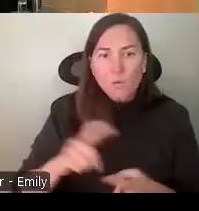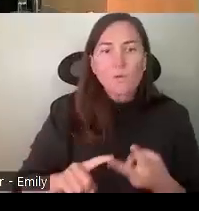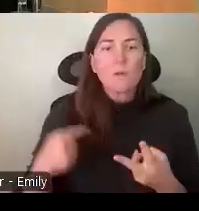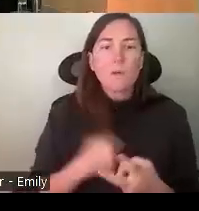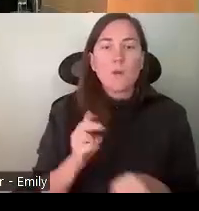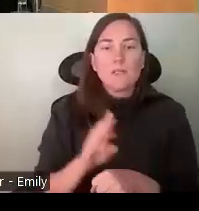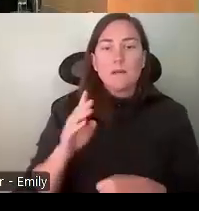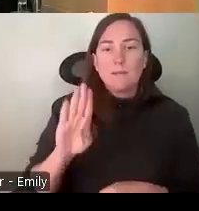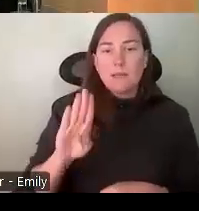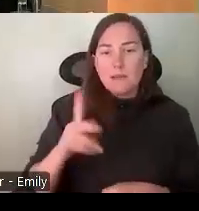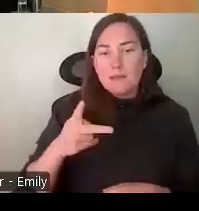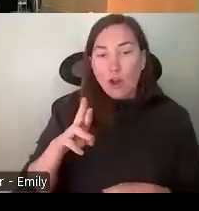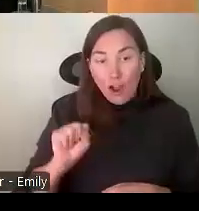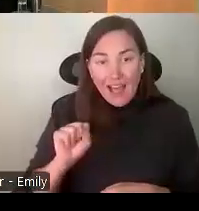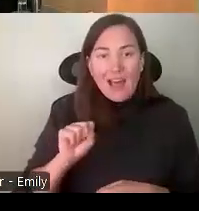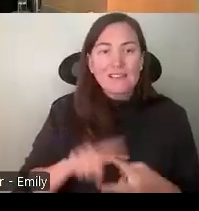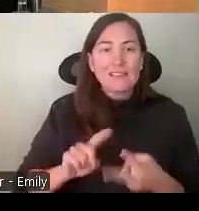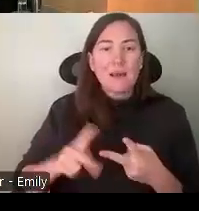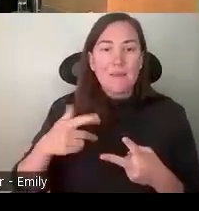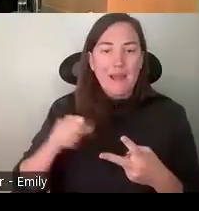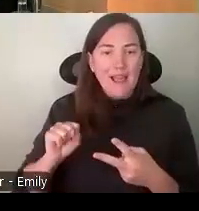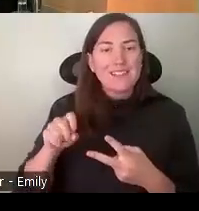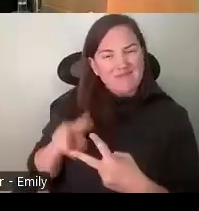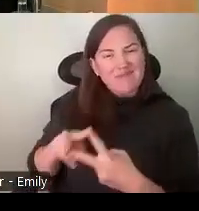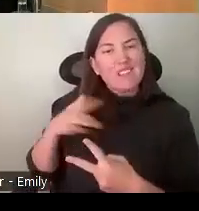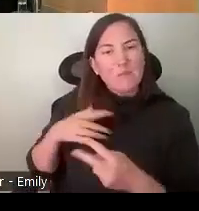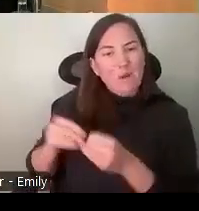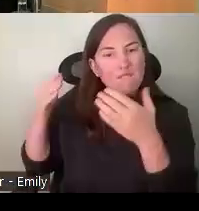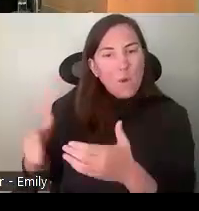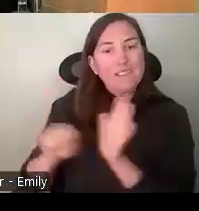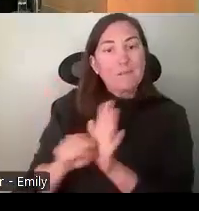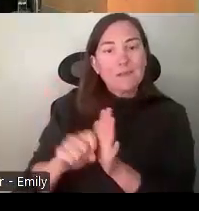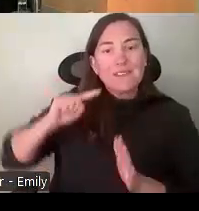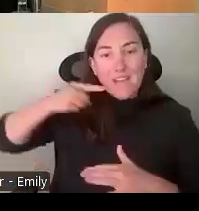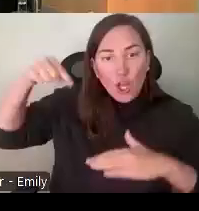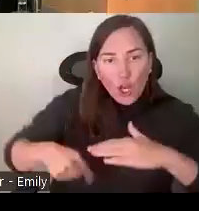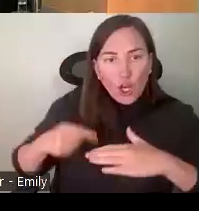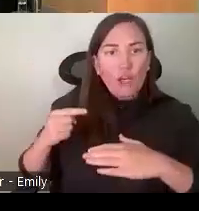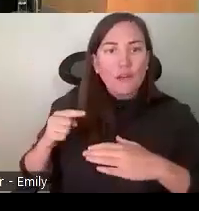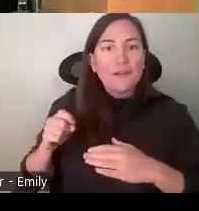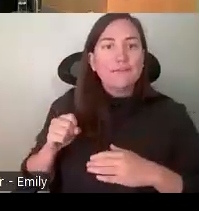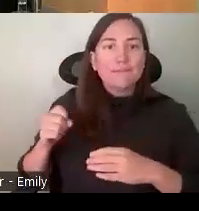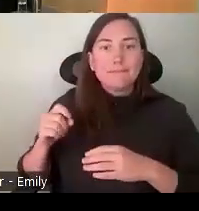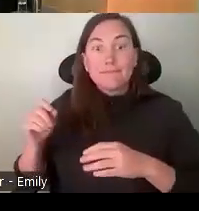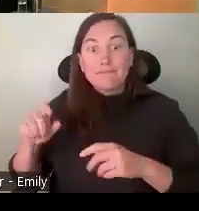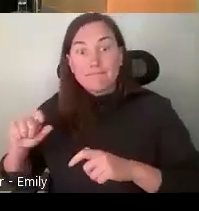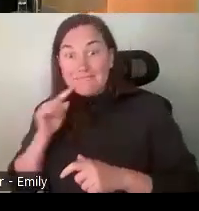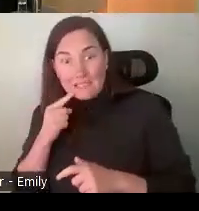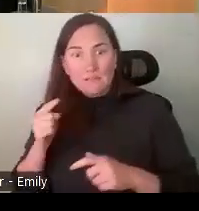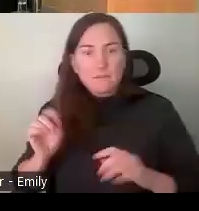and PANS to assess symptom severity. These are based on the DSM definitions of